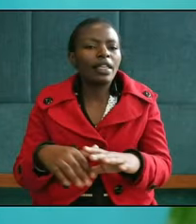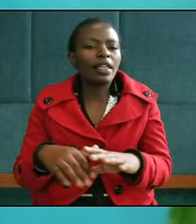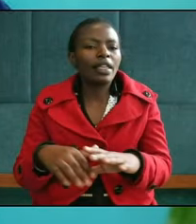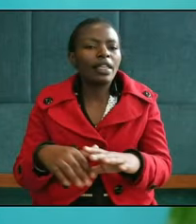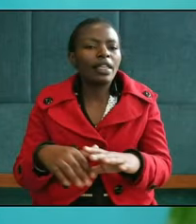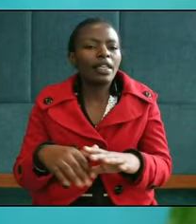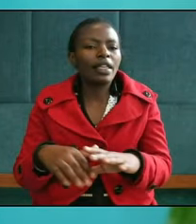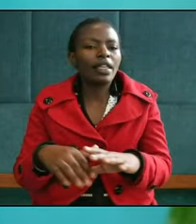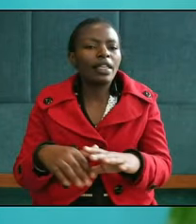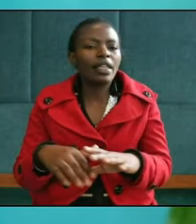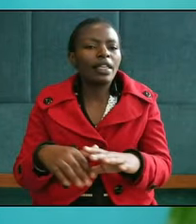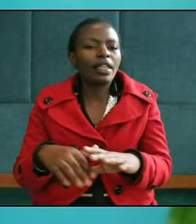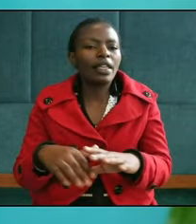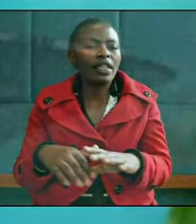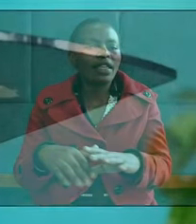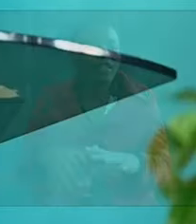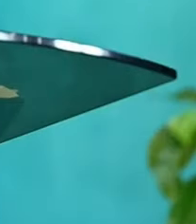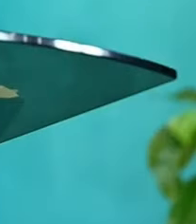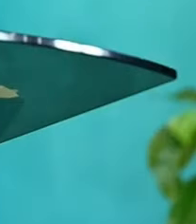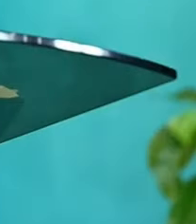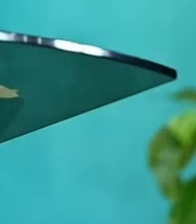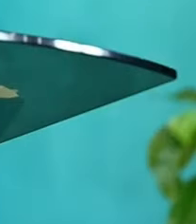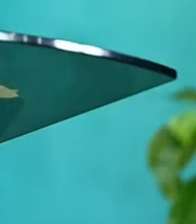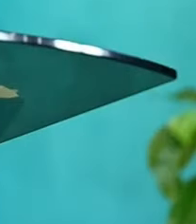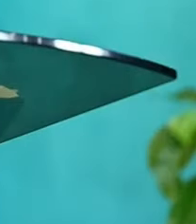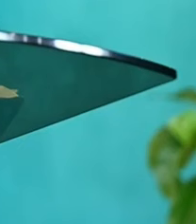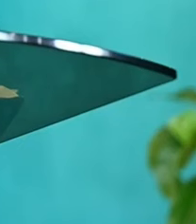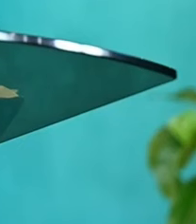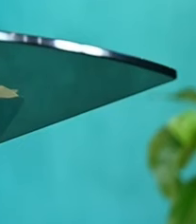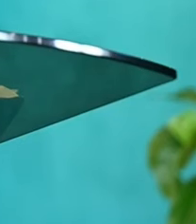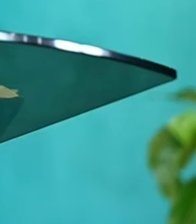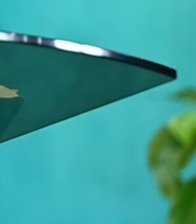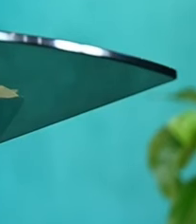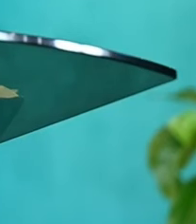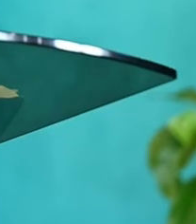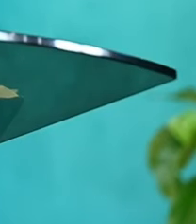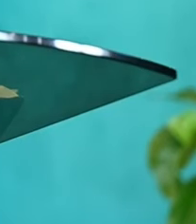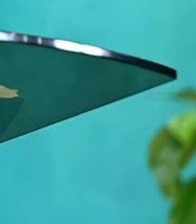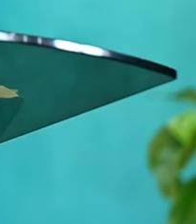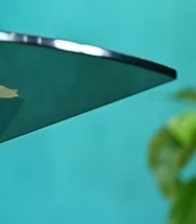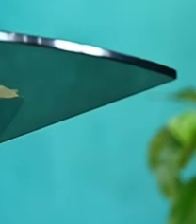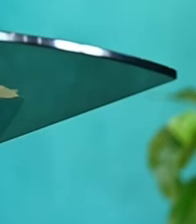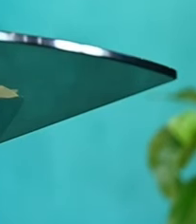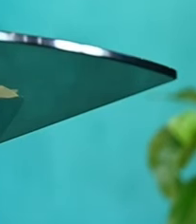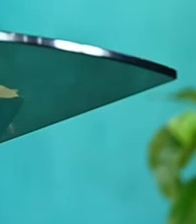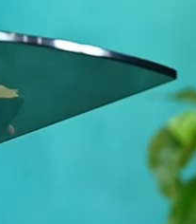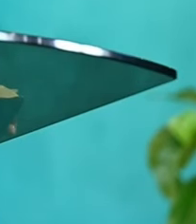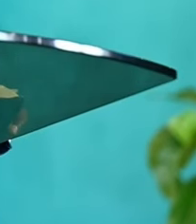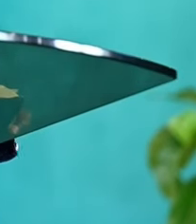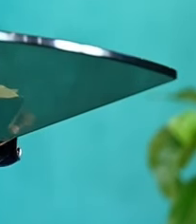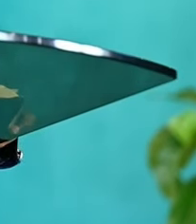Not only here, we have to combine forces for us to reach what God wants us to